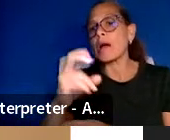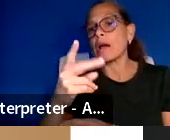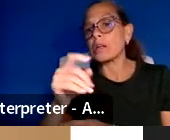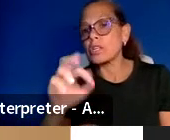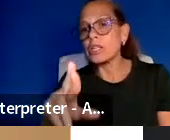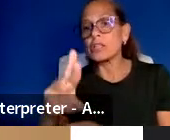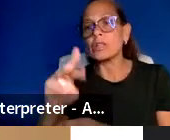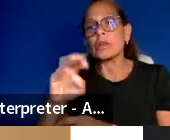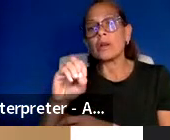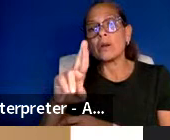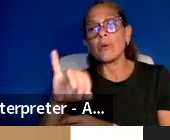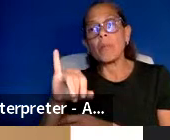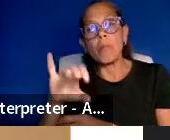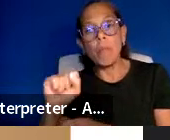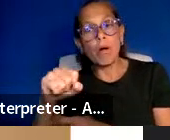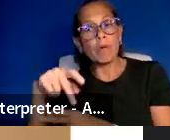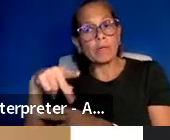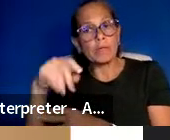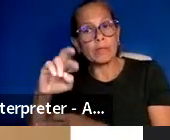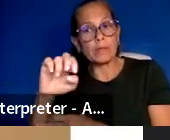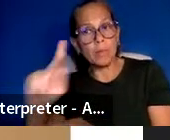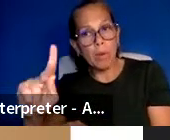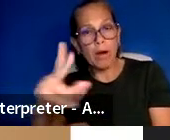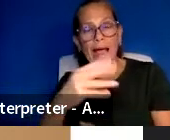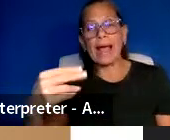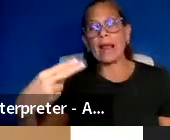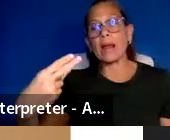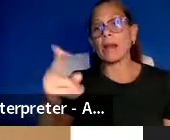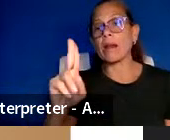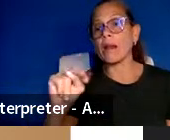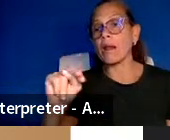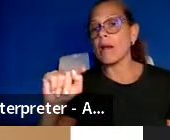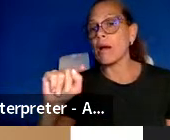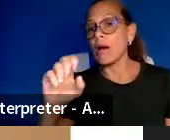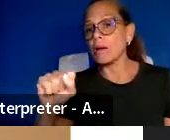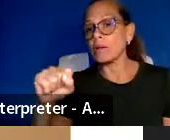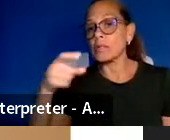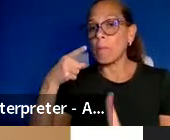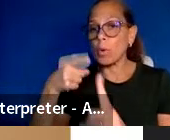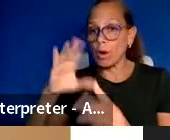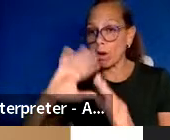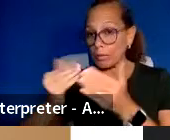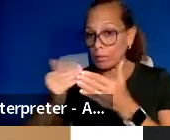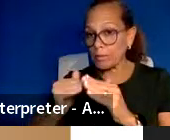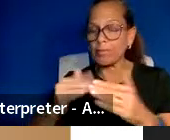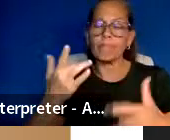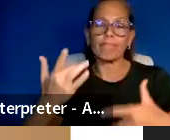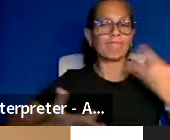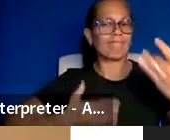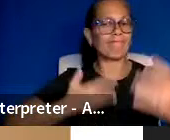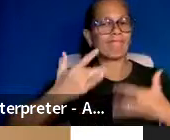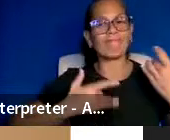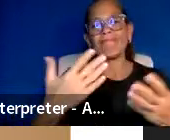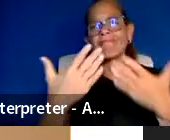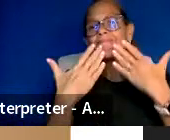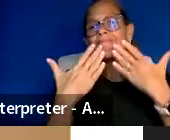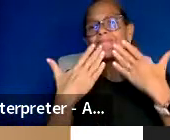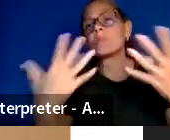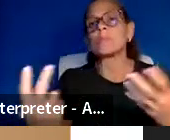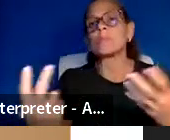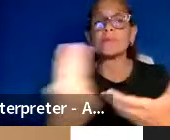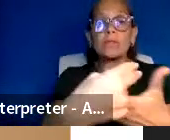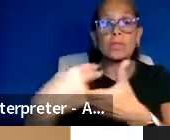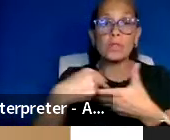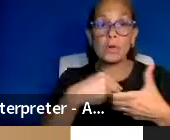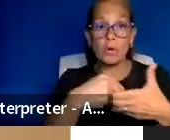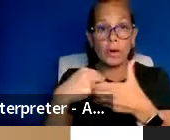Morris Park community, as well as the Hunts Point community. We are so excited, and I thank you all again for participating. The